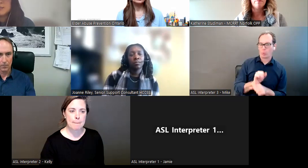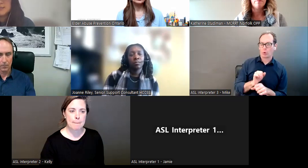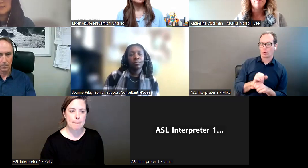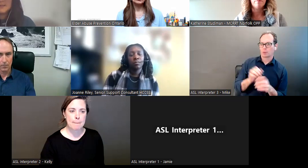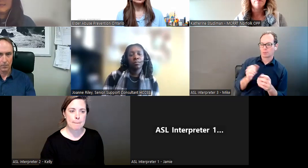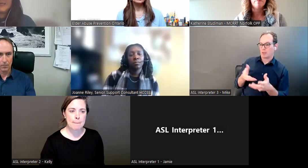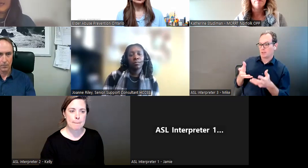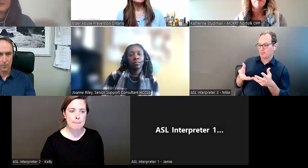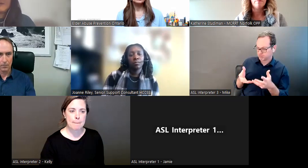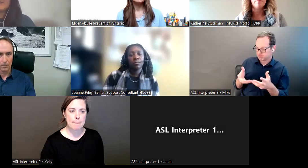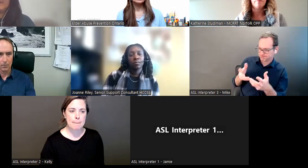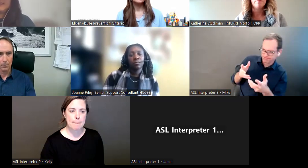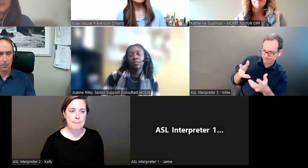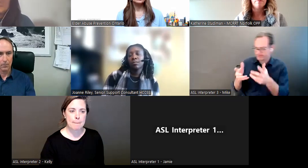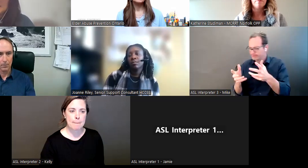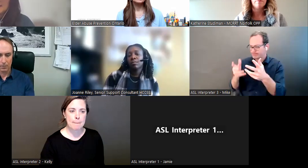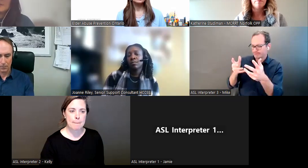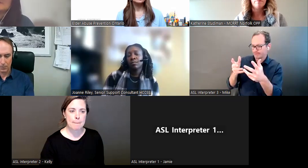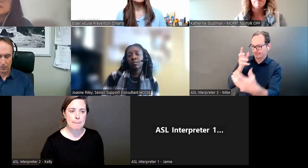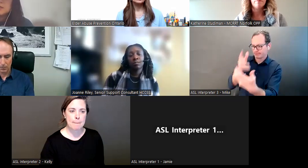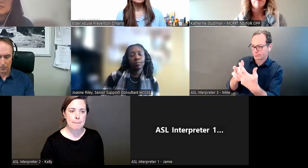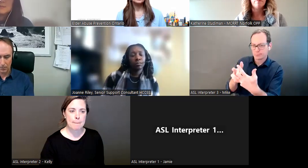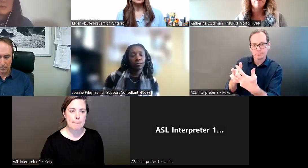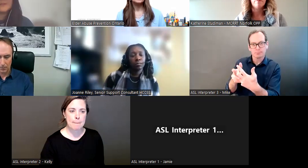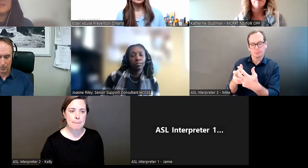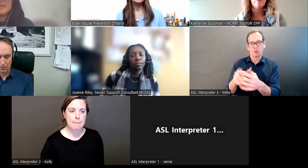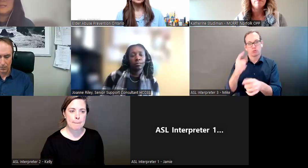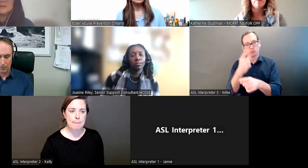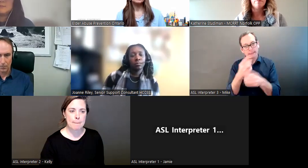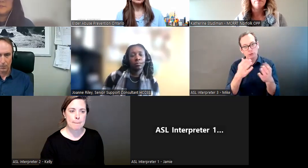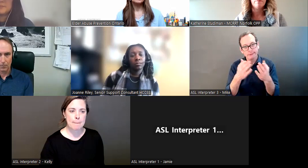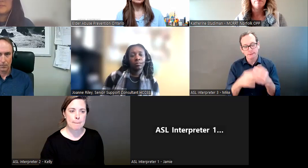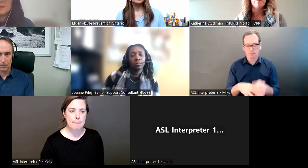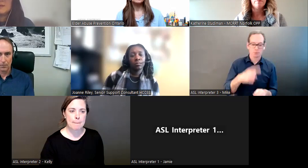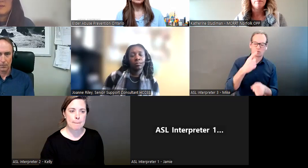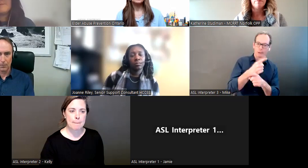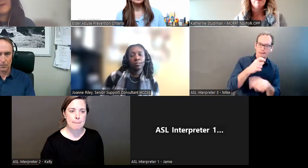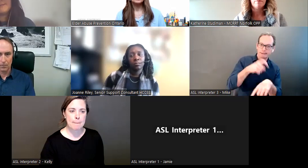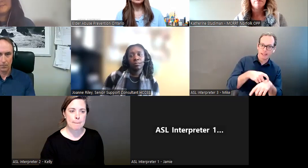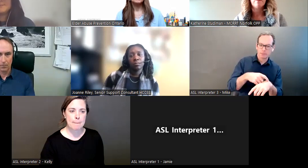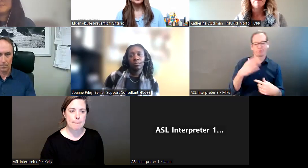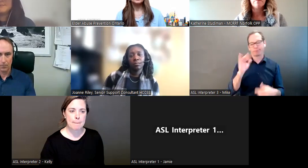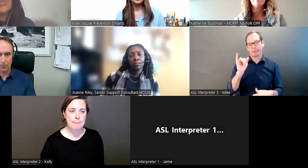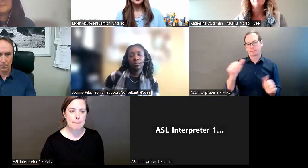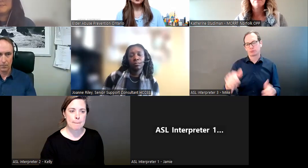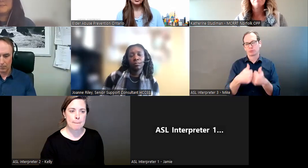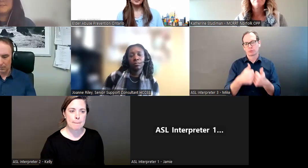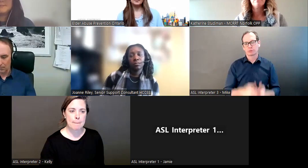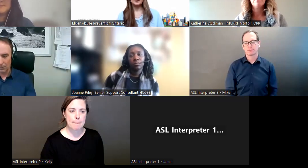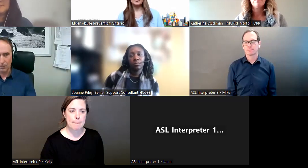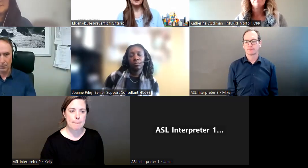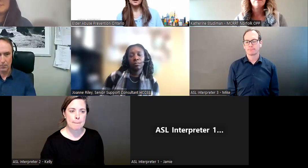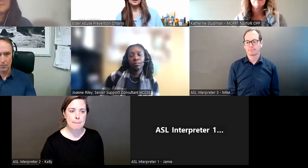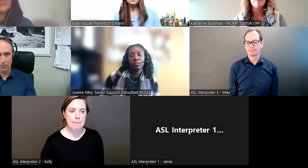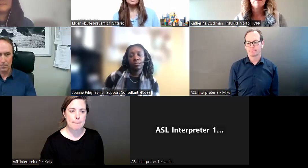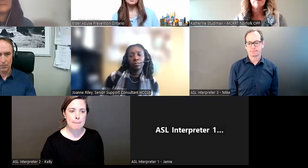the challenges in getting the right services at the right time to people and connecting them that way. Yeah, that's a good point. I